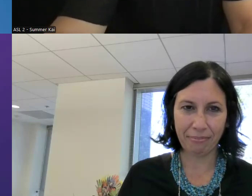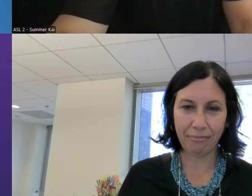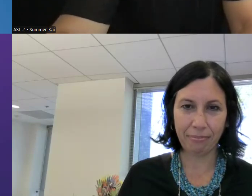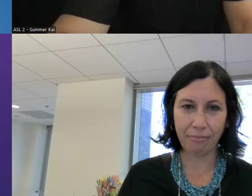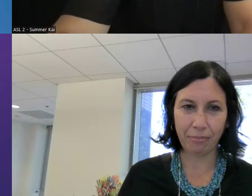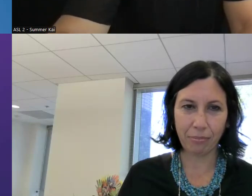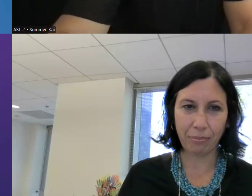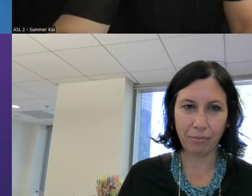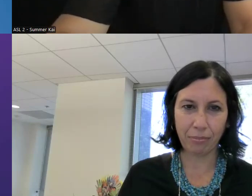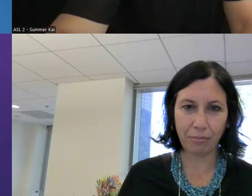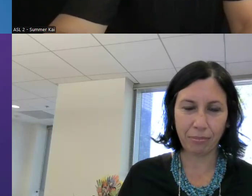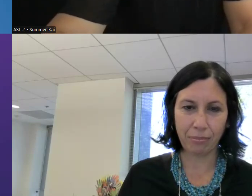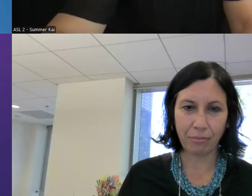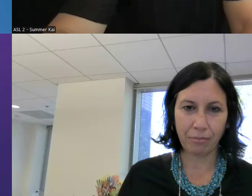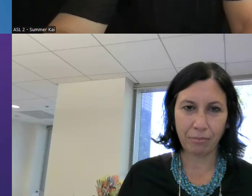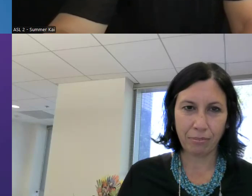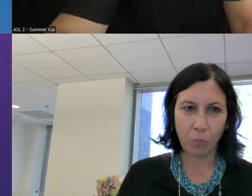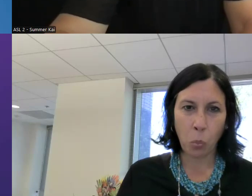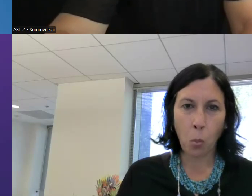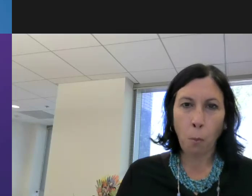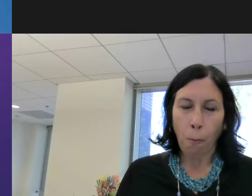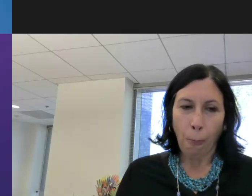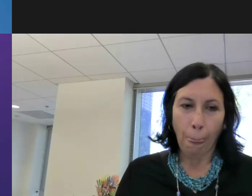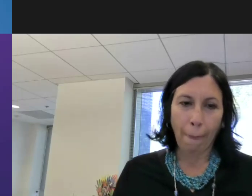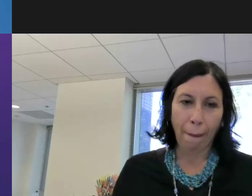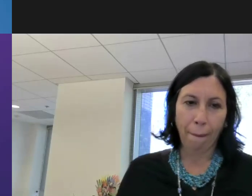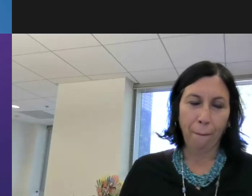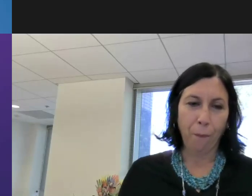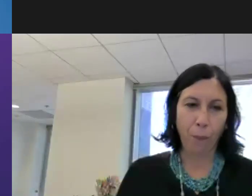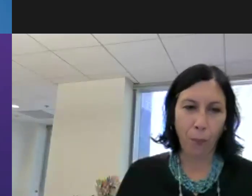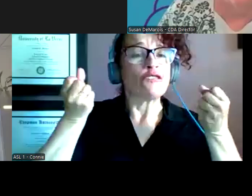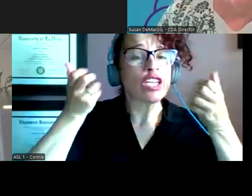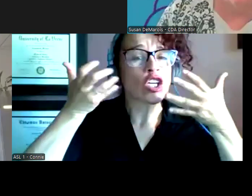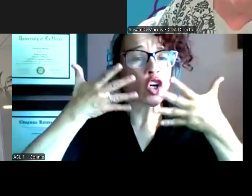space, and to all of you who shared your thoughts and feelings and fears.